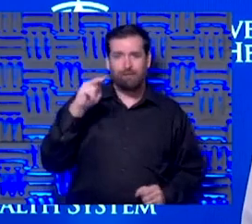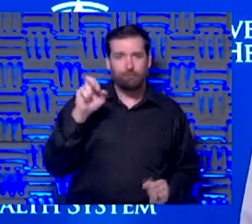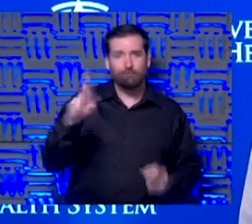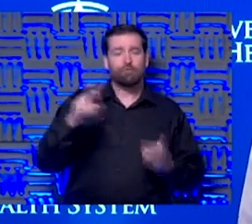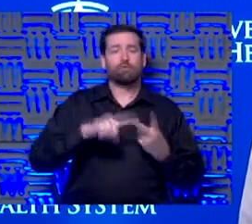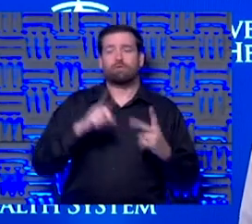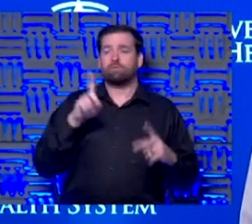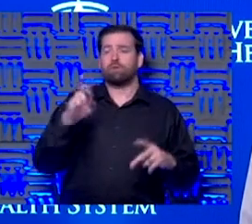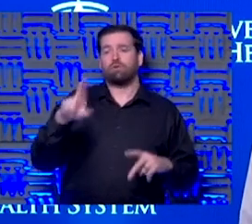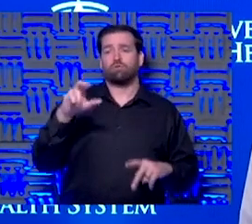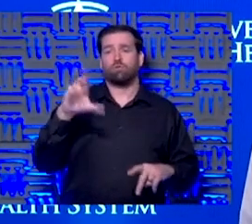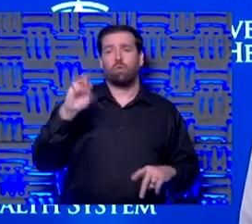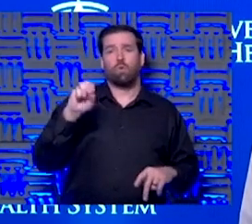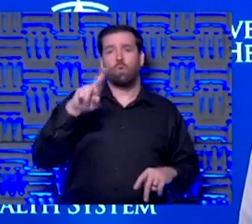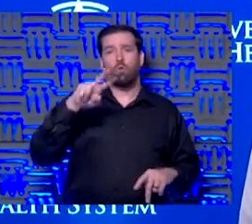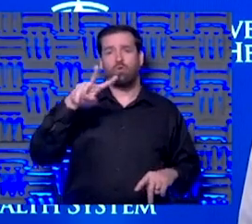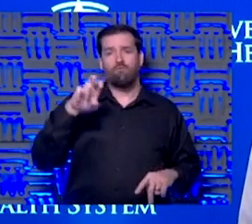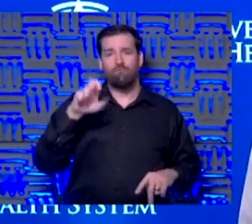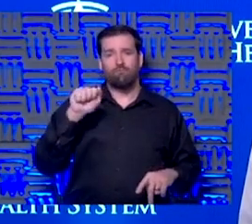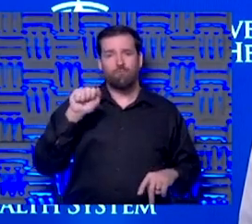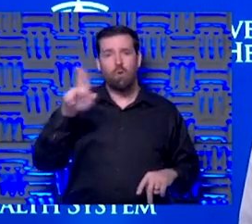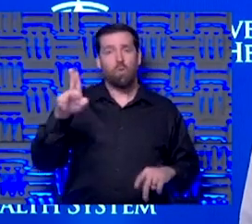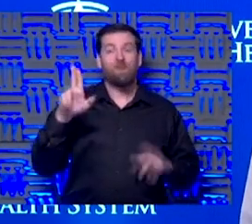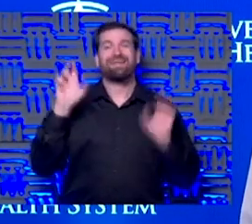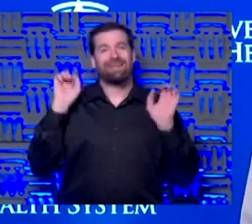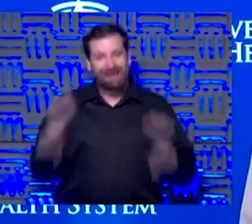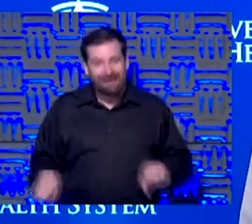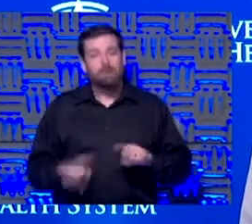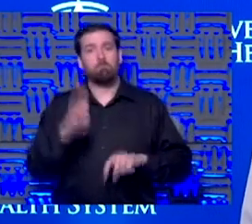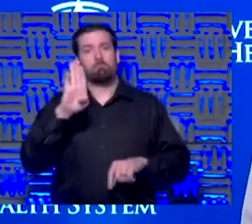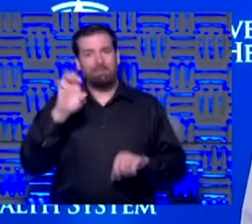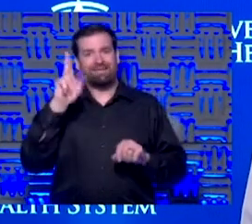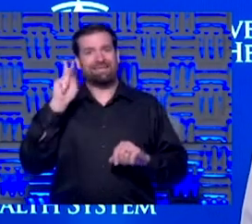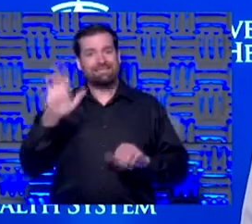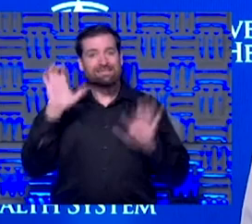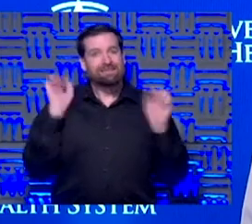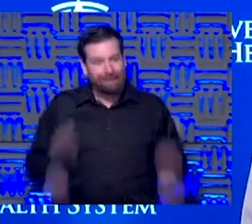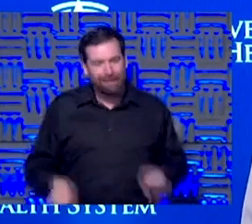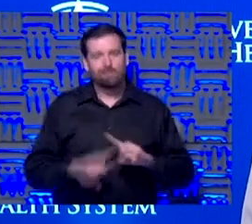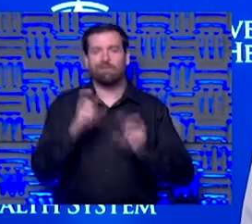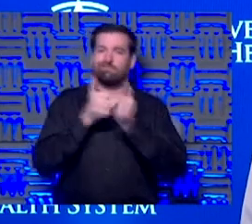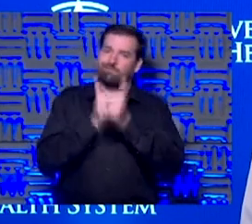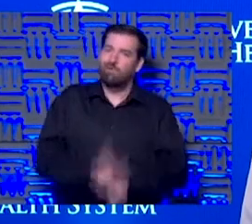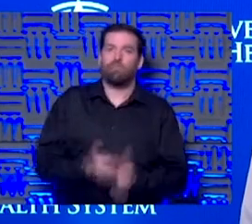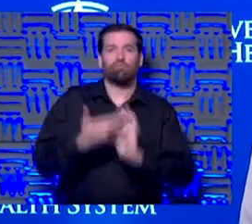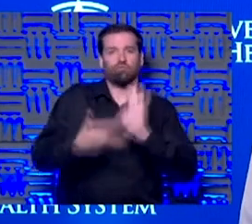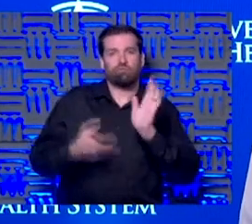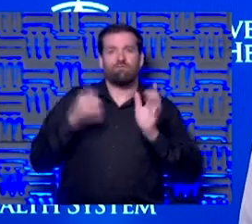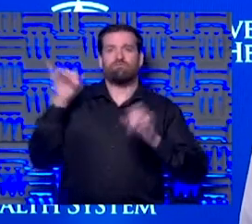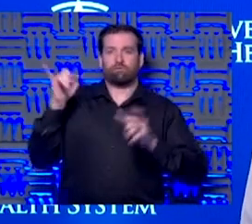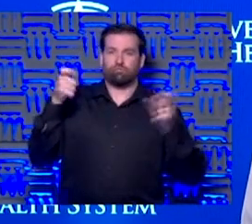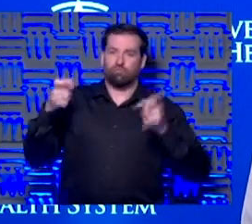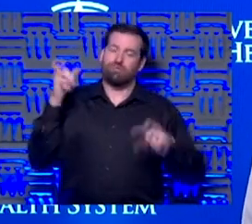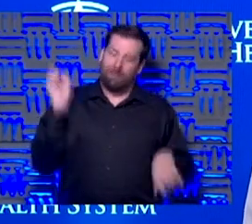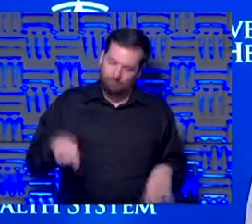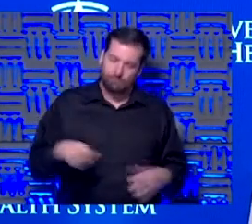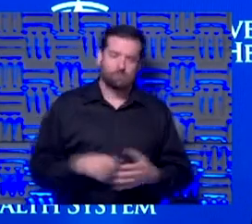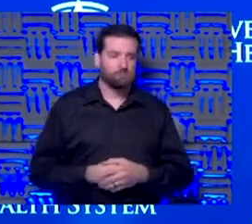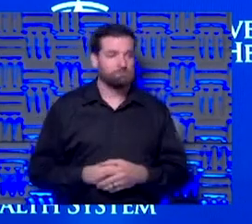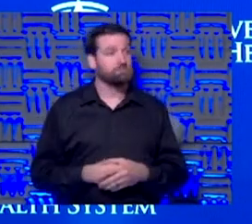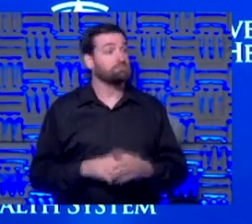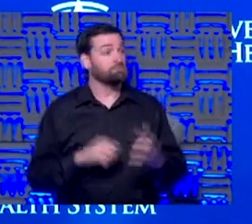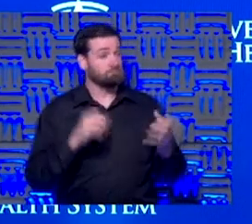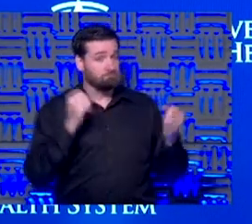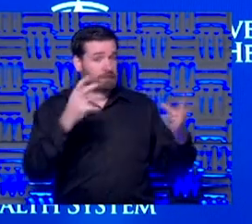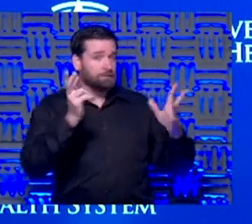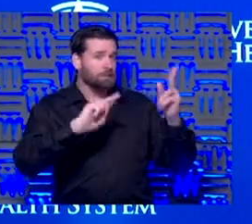we can BKC again, and we can stay safe. But it takes a commitment to those rules of infection control. All right, another question. Charlene, a lot of